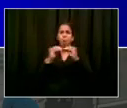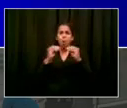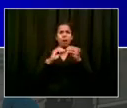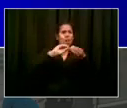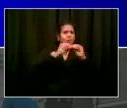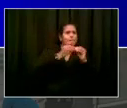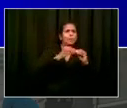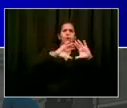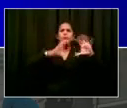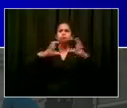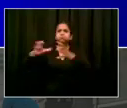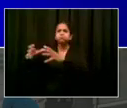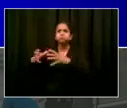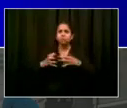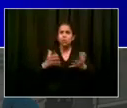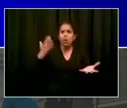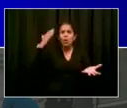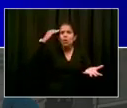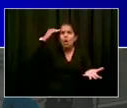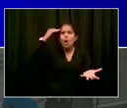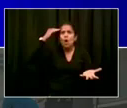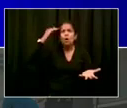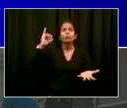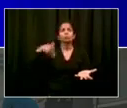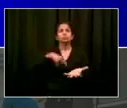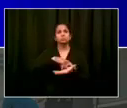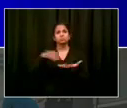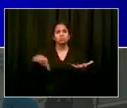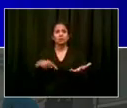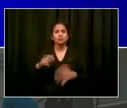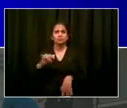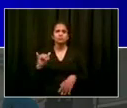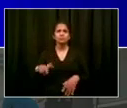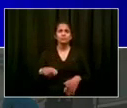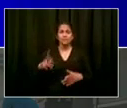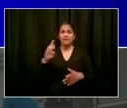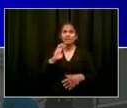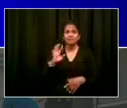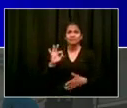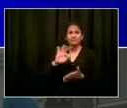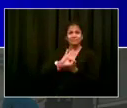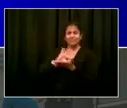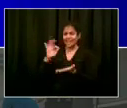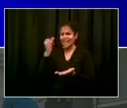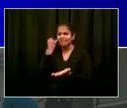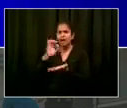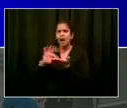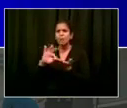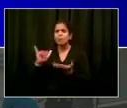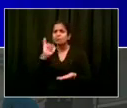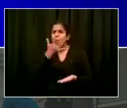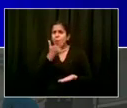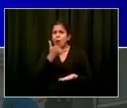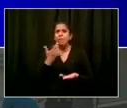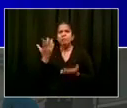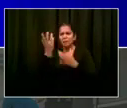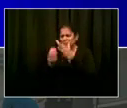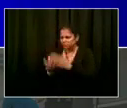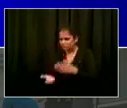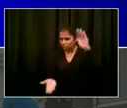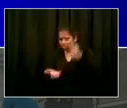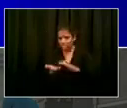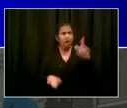accurately represented, we lose a huge amount of money. And don't just think about that in terms of a budget. Think about that as money for your kids'